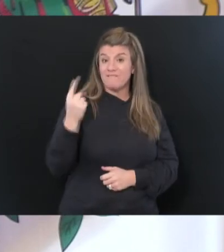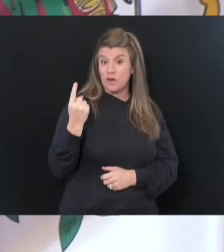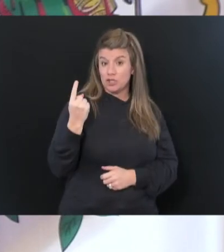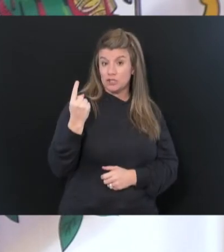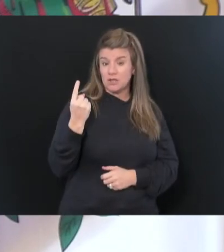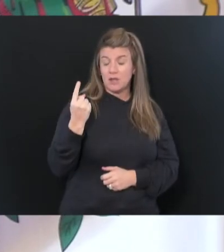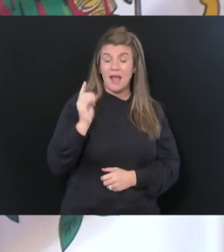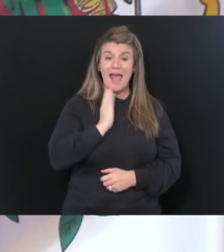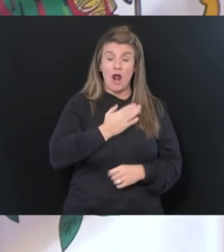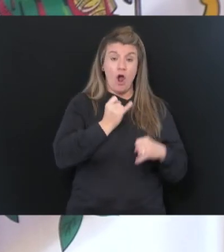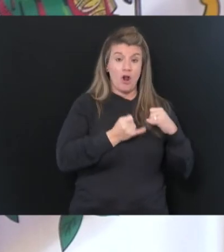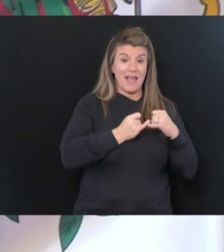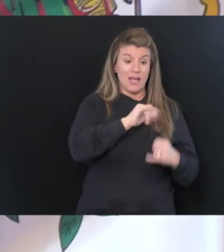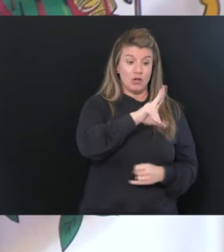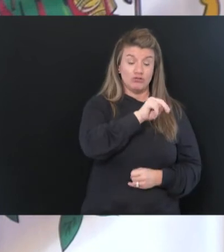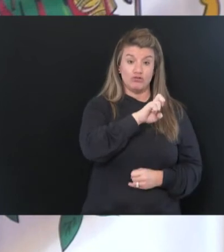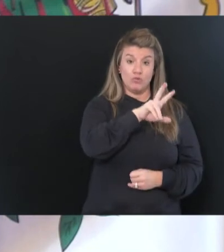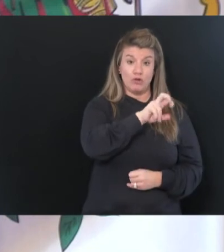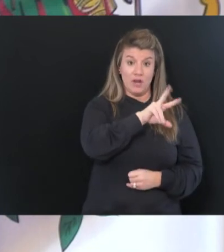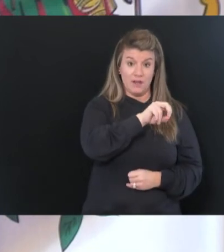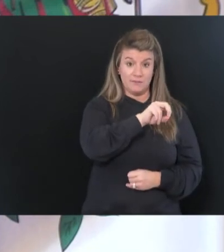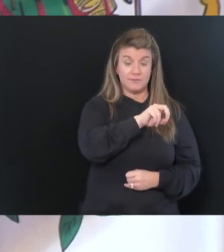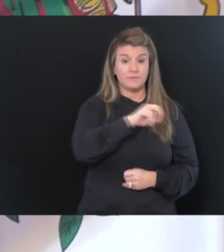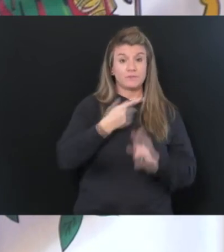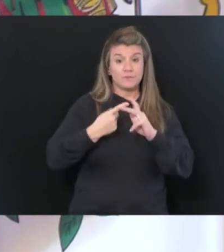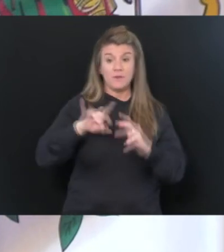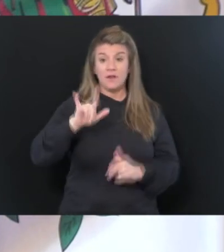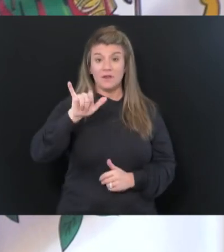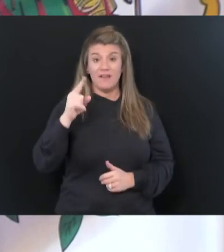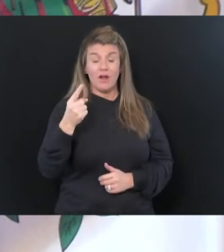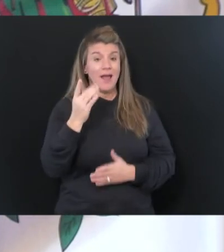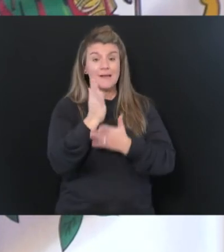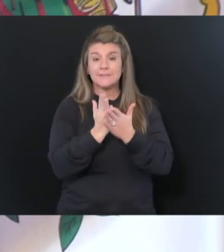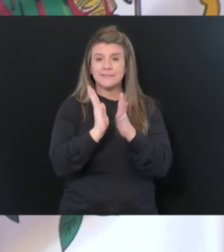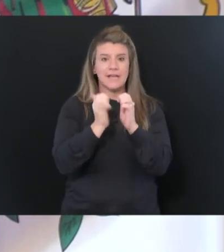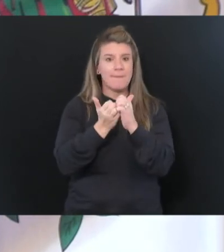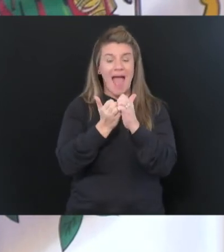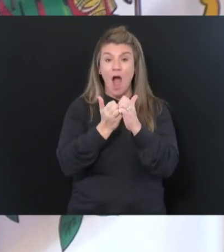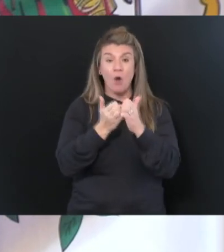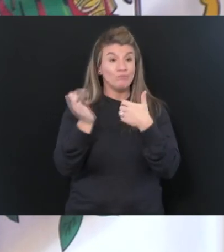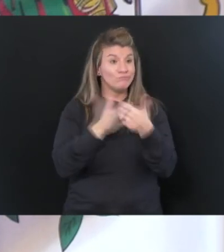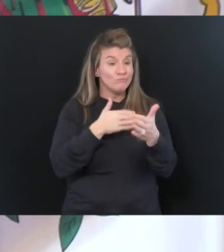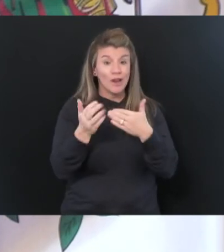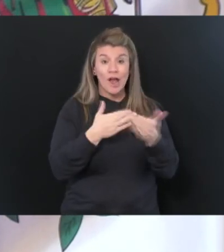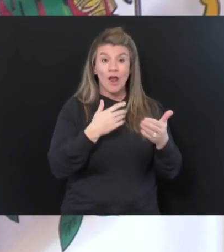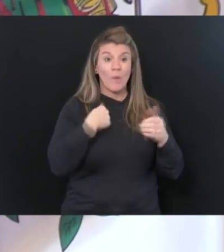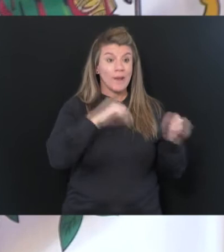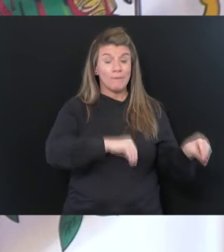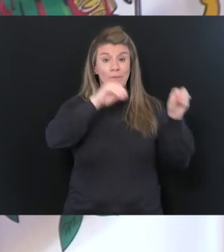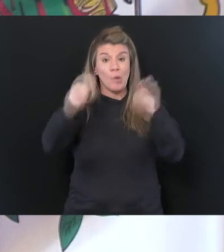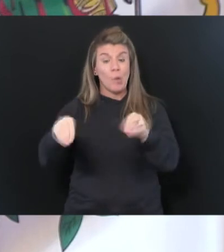end is June the 30th, and we some way got through moving the income tax money and moving, and dealing with